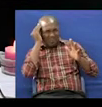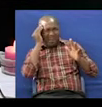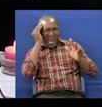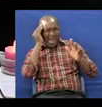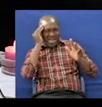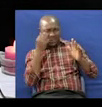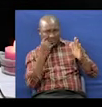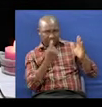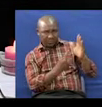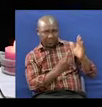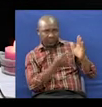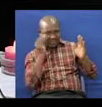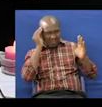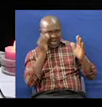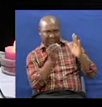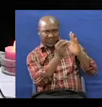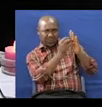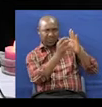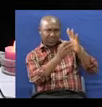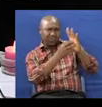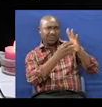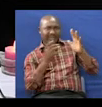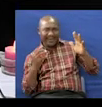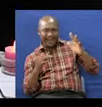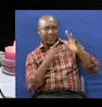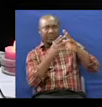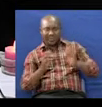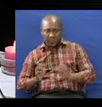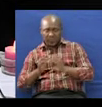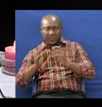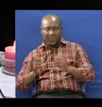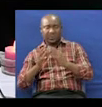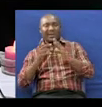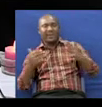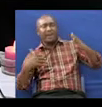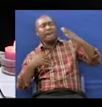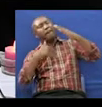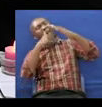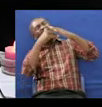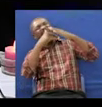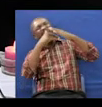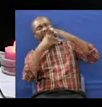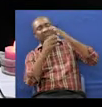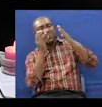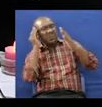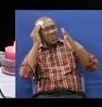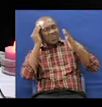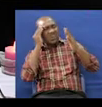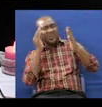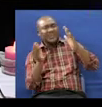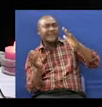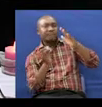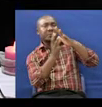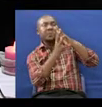substance which appear over this pan, this one. So this is soot. So